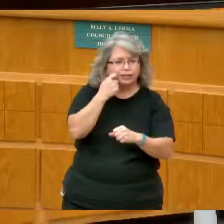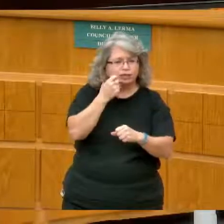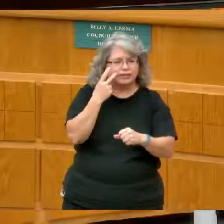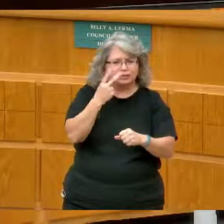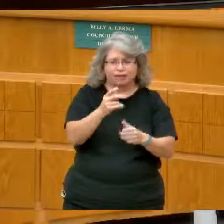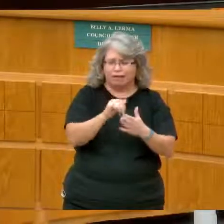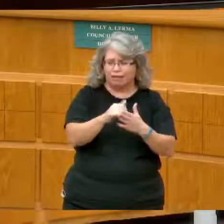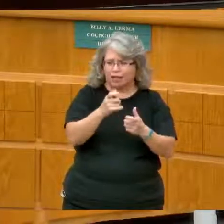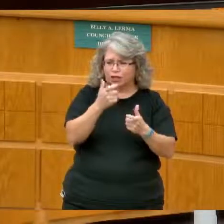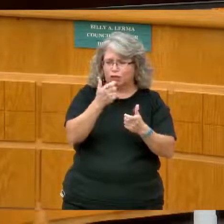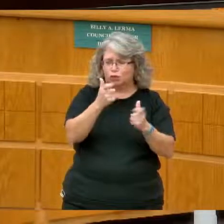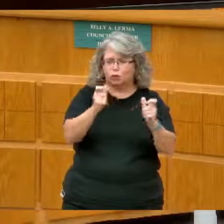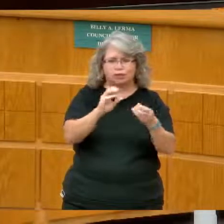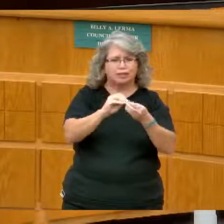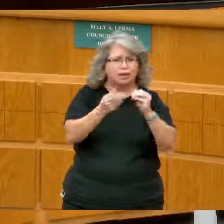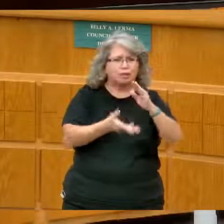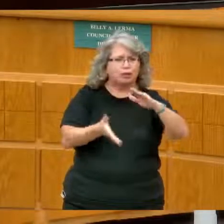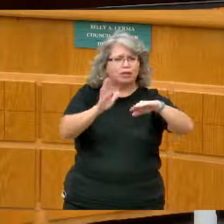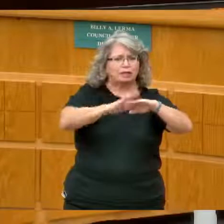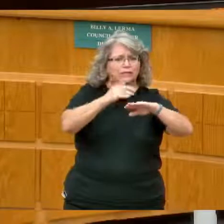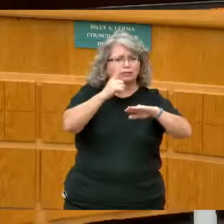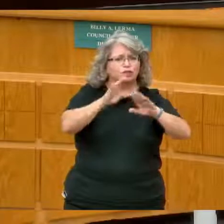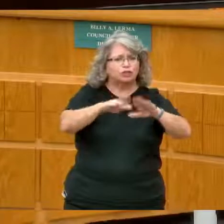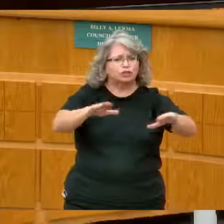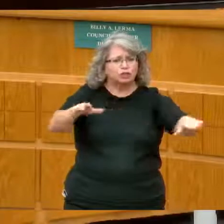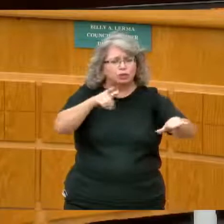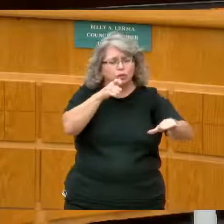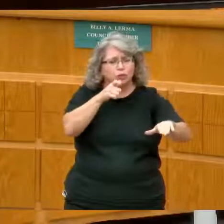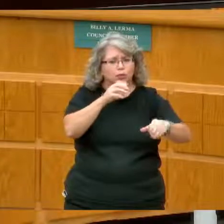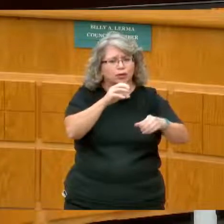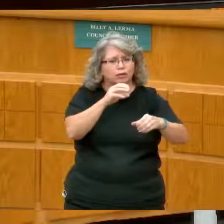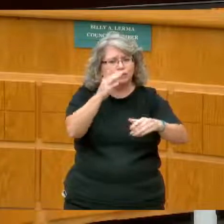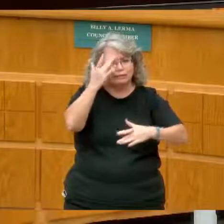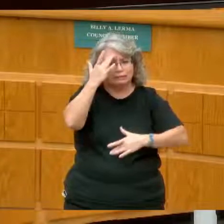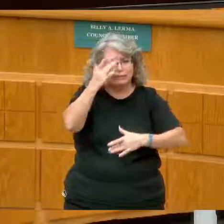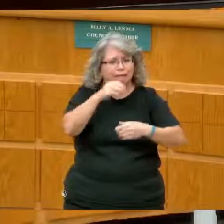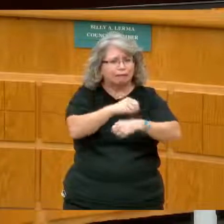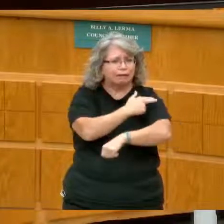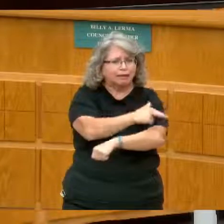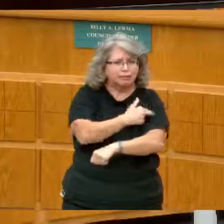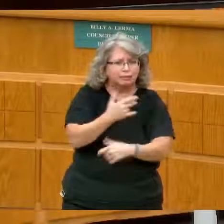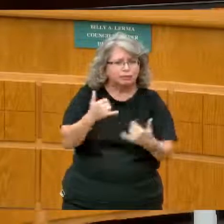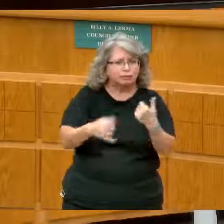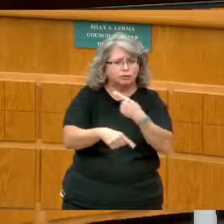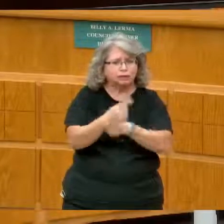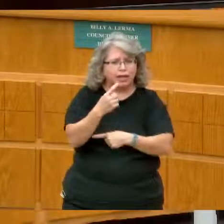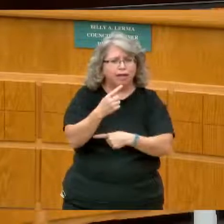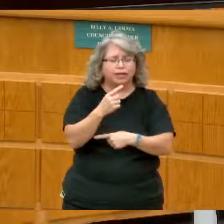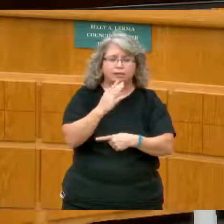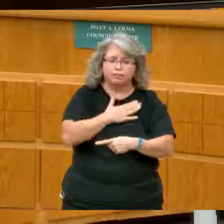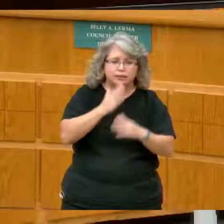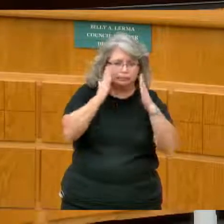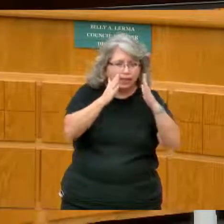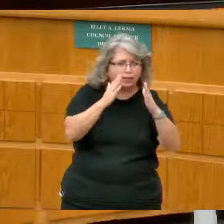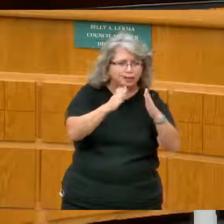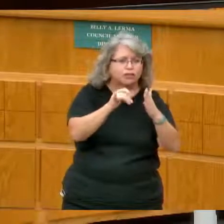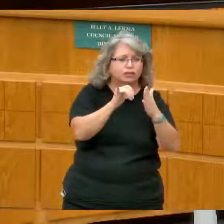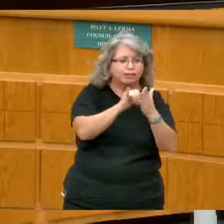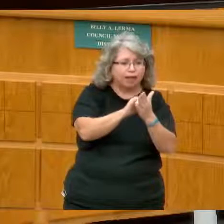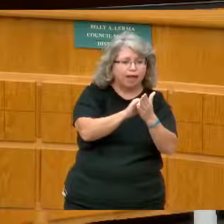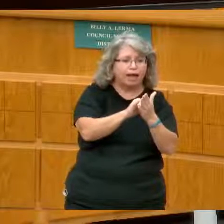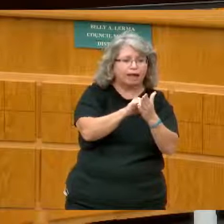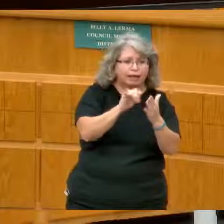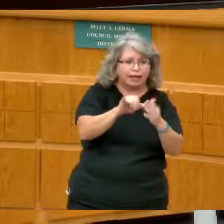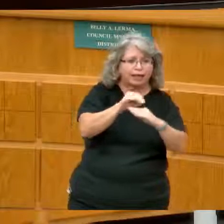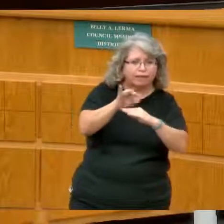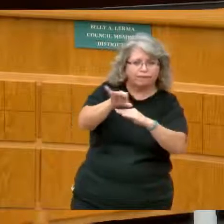today. Guys, that means something. Pay attention to what these things mean because it has a domino effect for us. And by the way, all